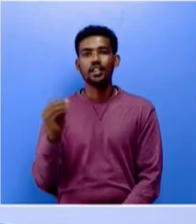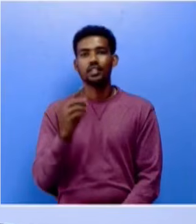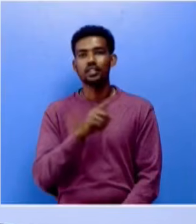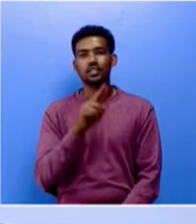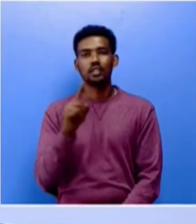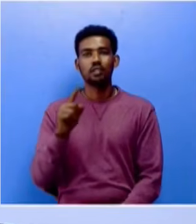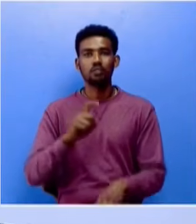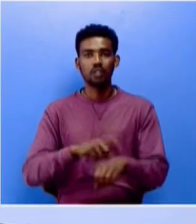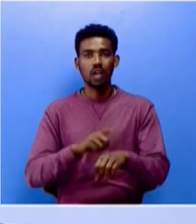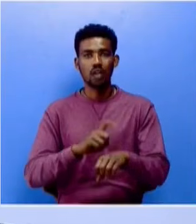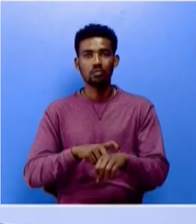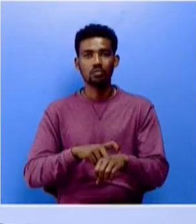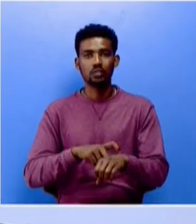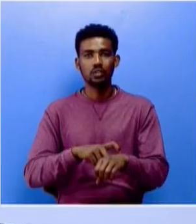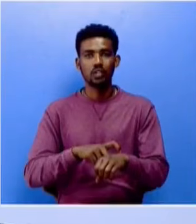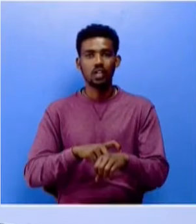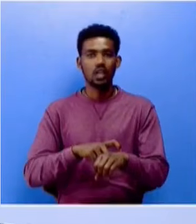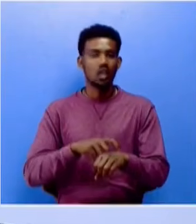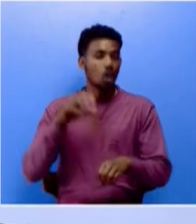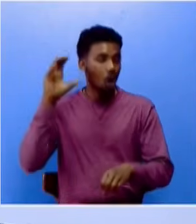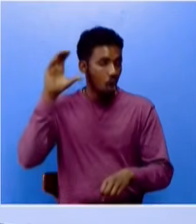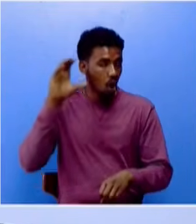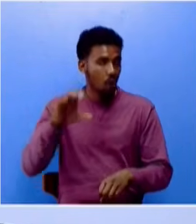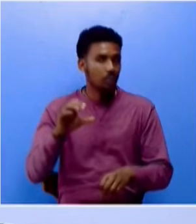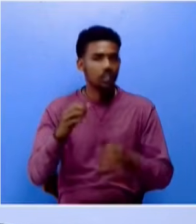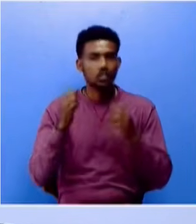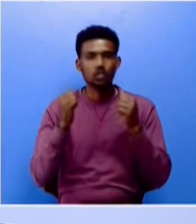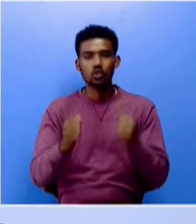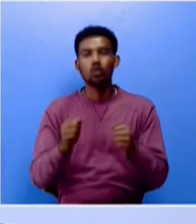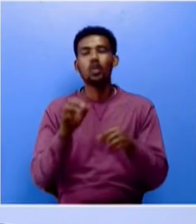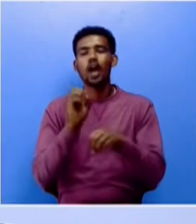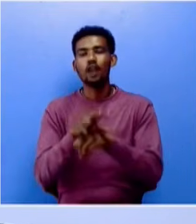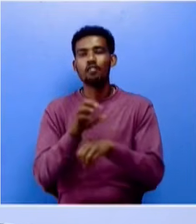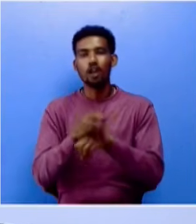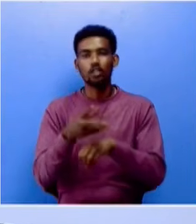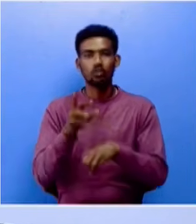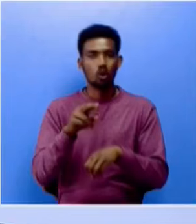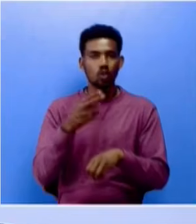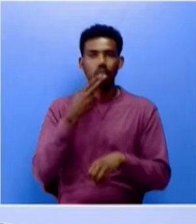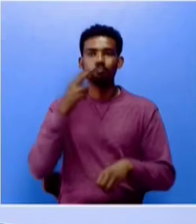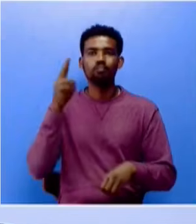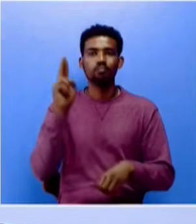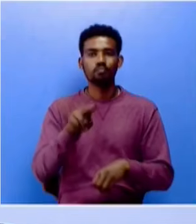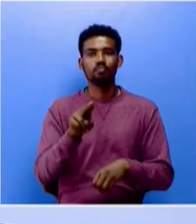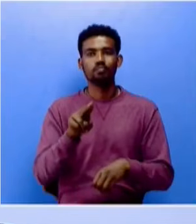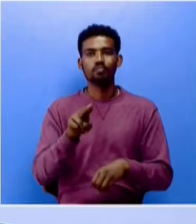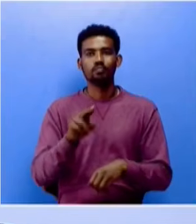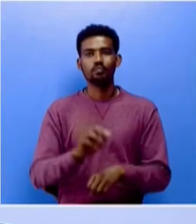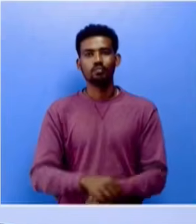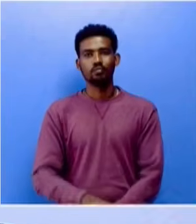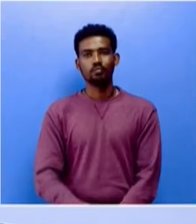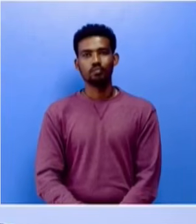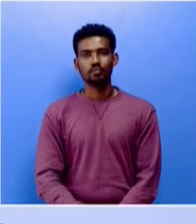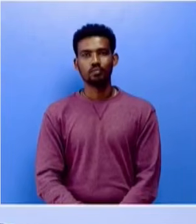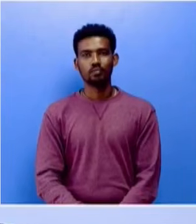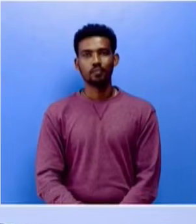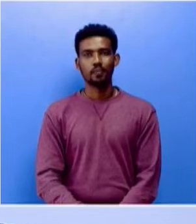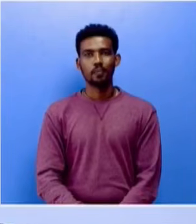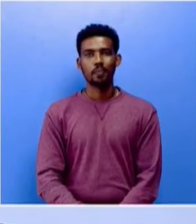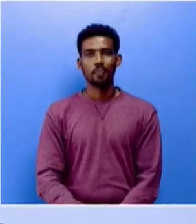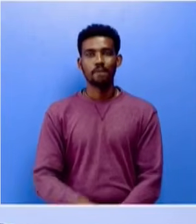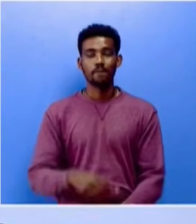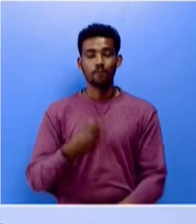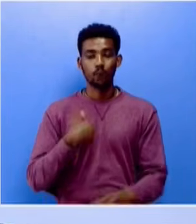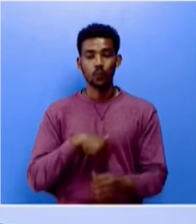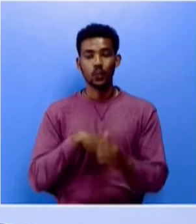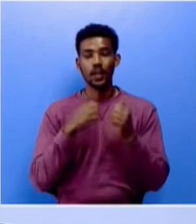can be said obligation. A strong advice means obligation. Is it clear? And also here we can